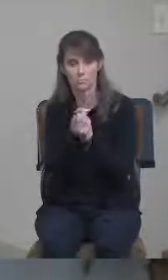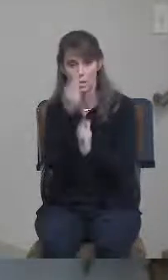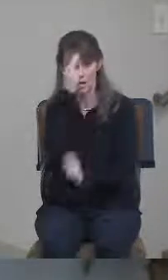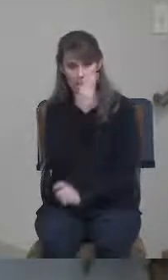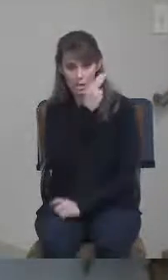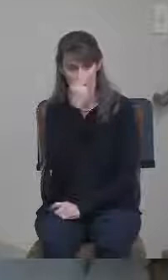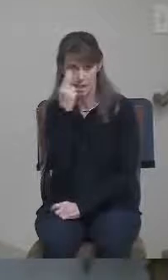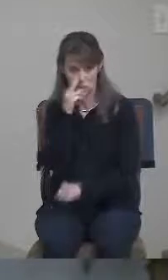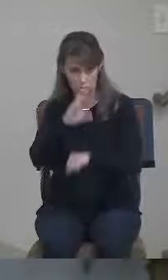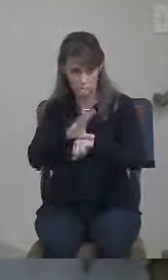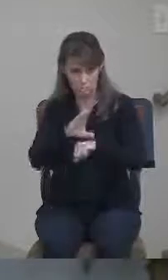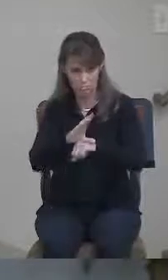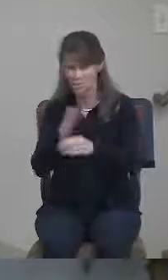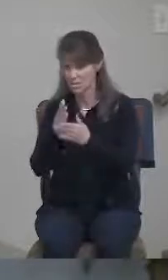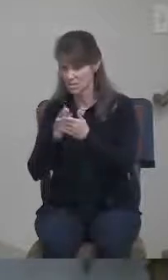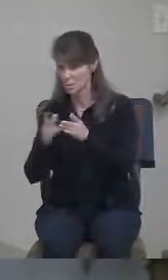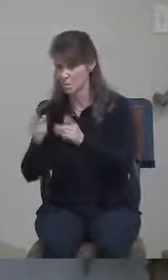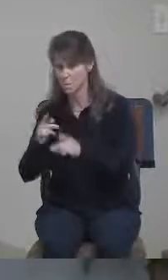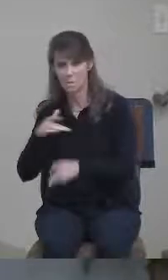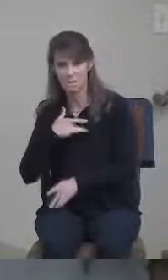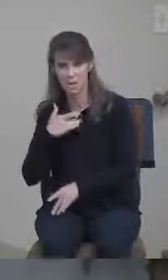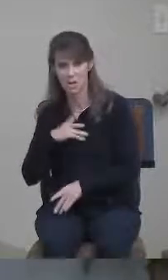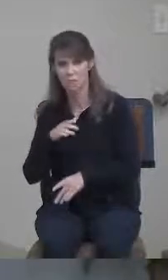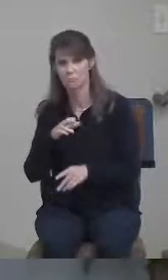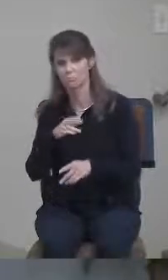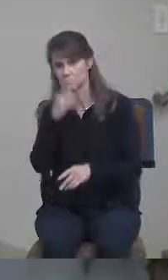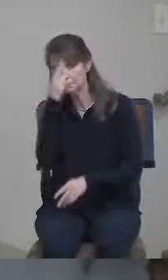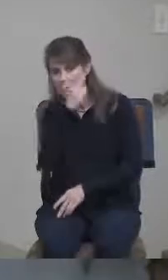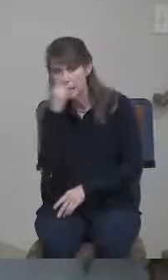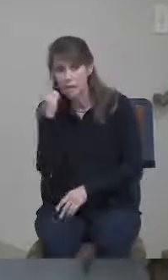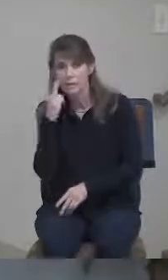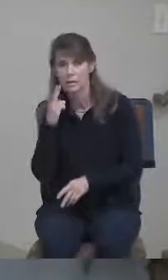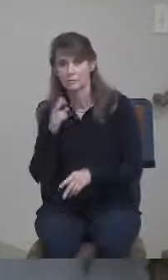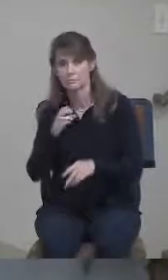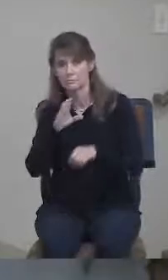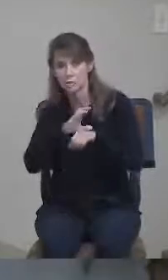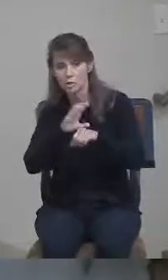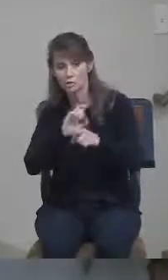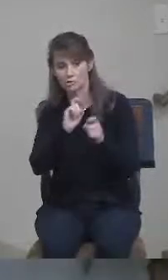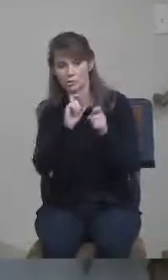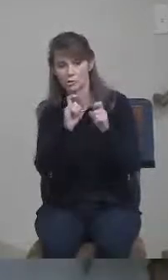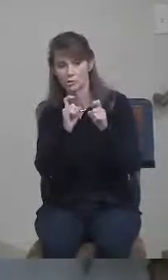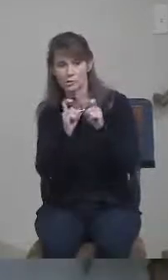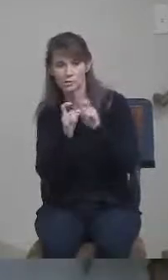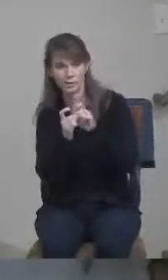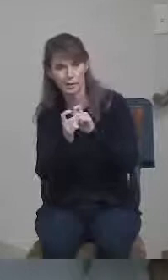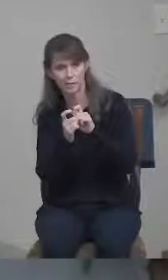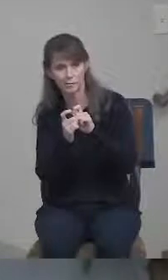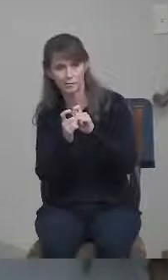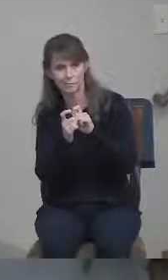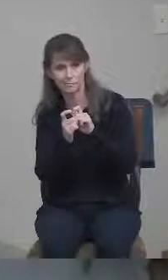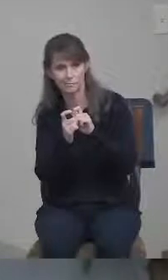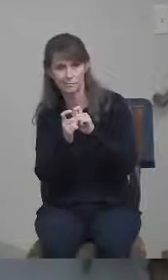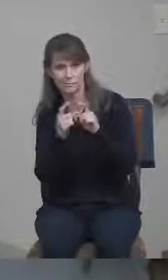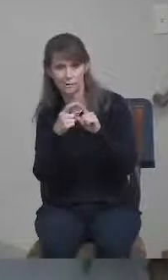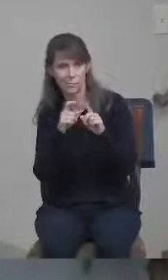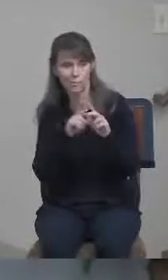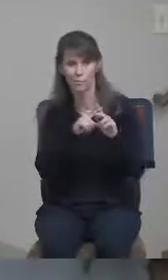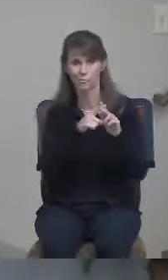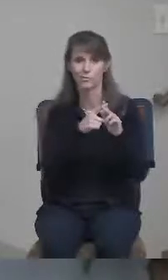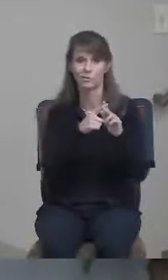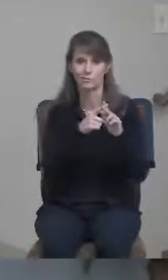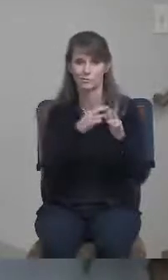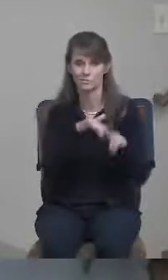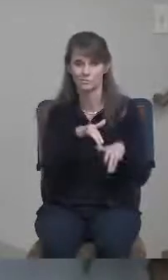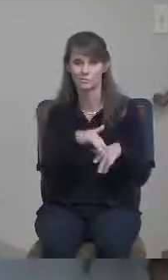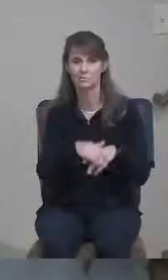drifted from its original principles. And one of the greatest